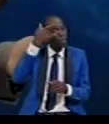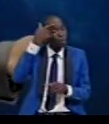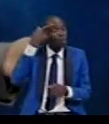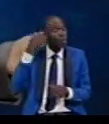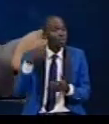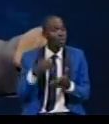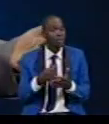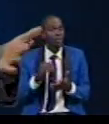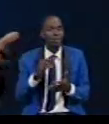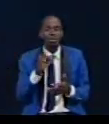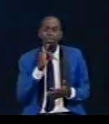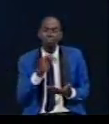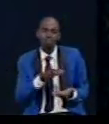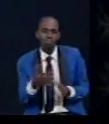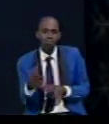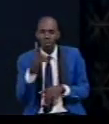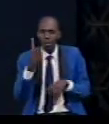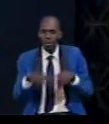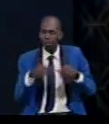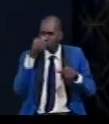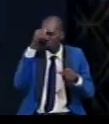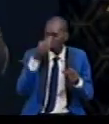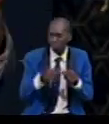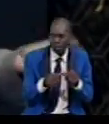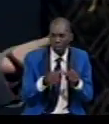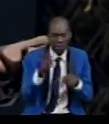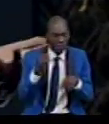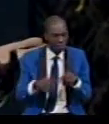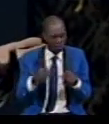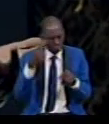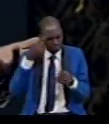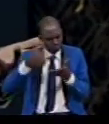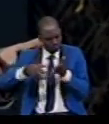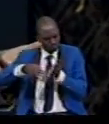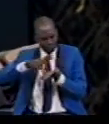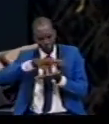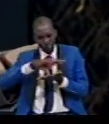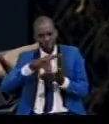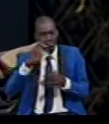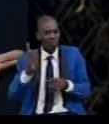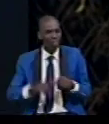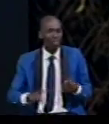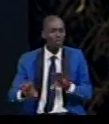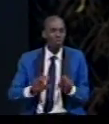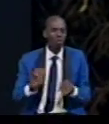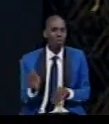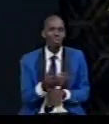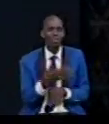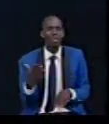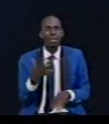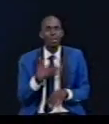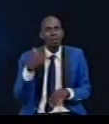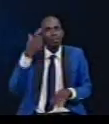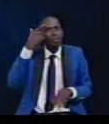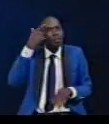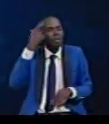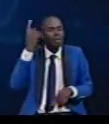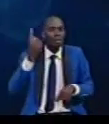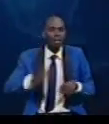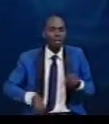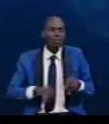cannot remember, you cannot recall, you cannot do anything. And your brain cannot send